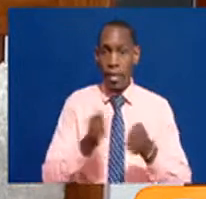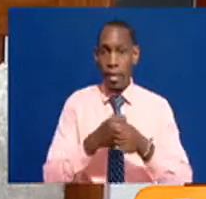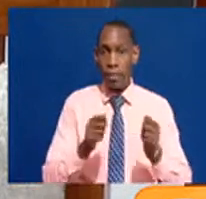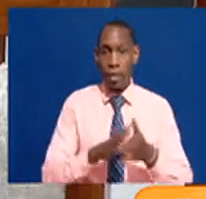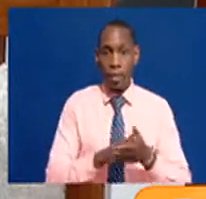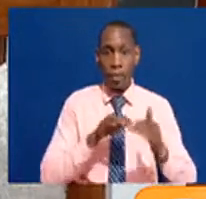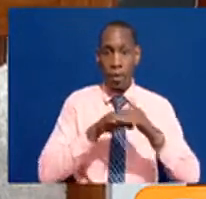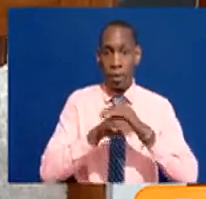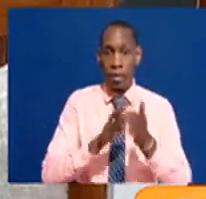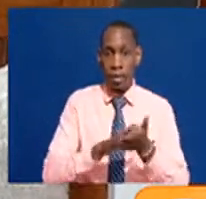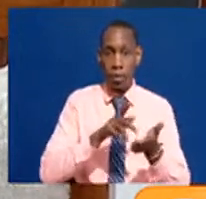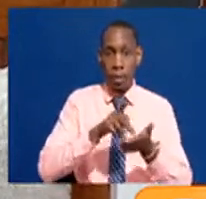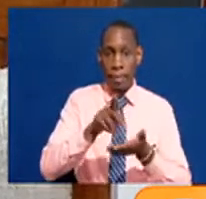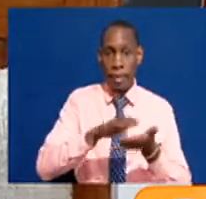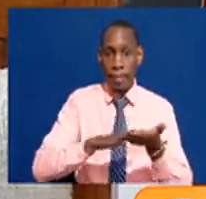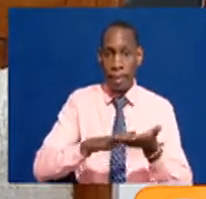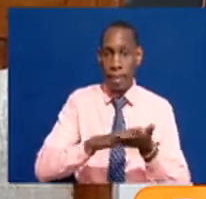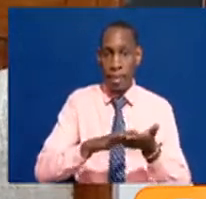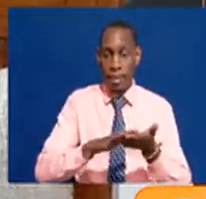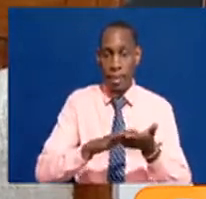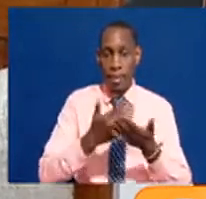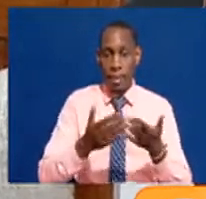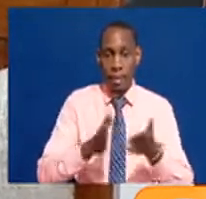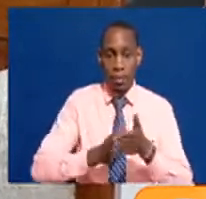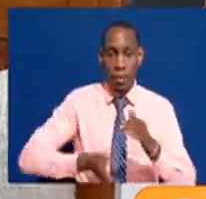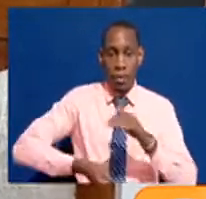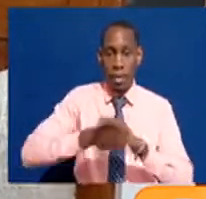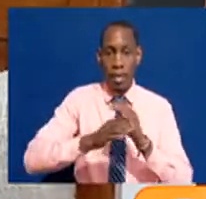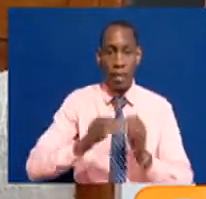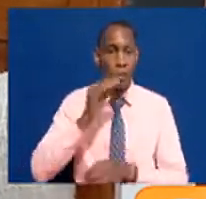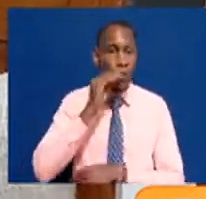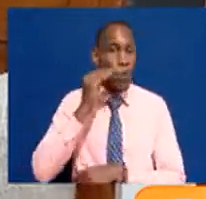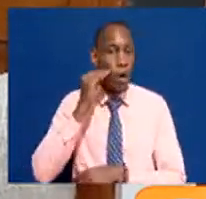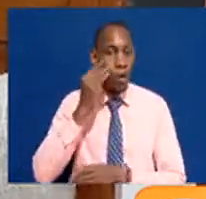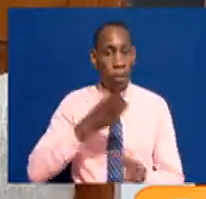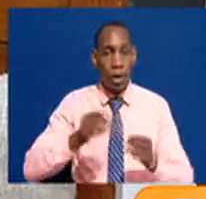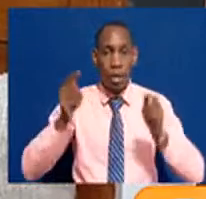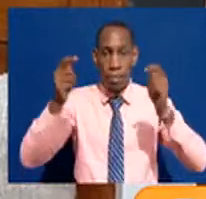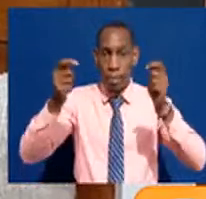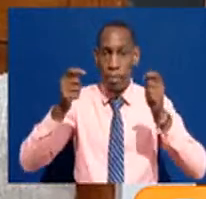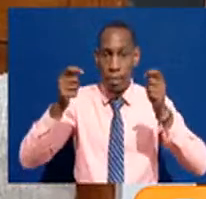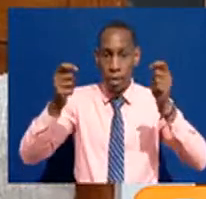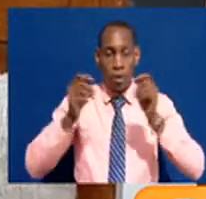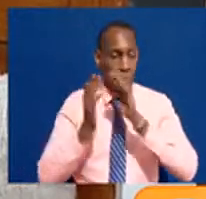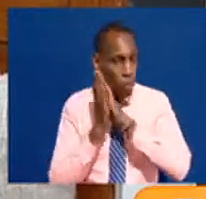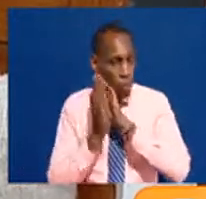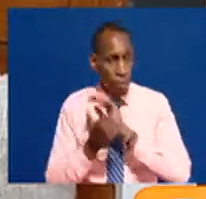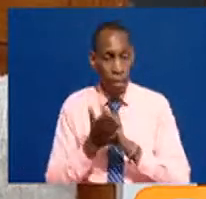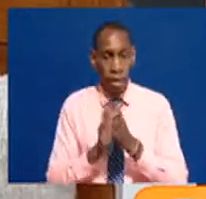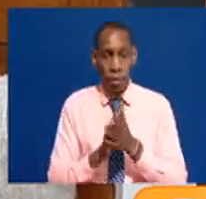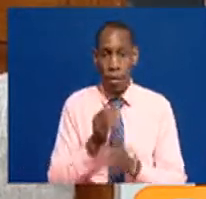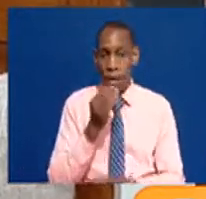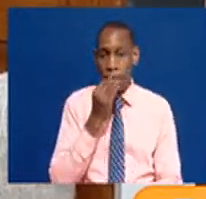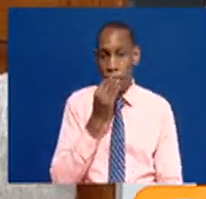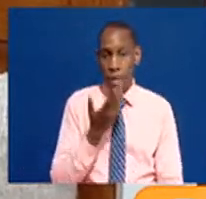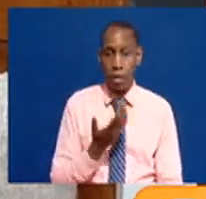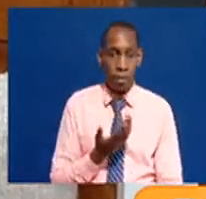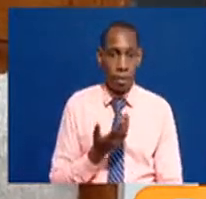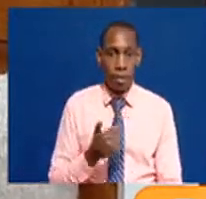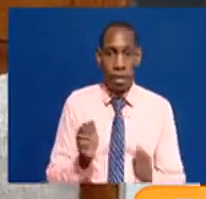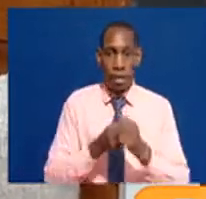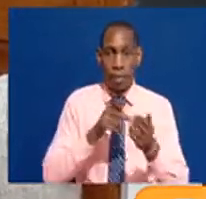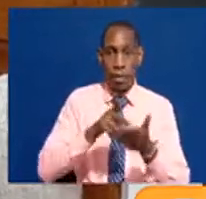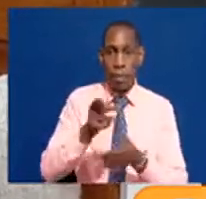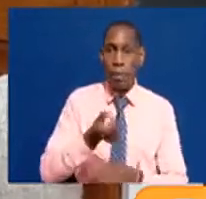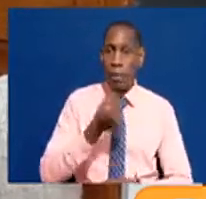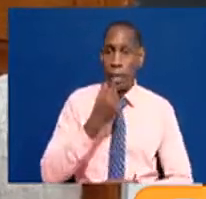afford to pay for their basic. They are being kicked out of their houses. They're going on the streets to sleep. They have no food. They can't pay for